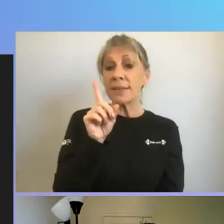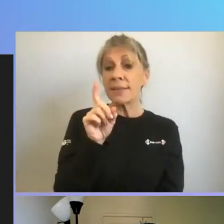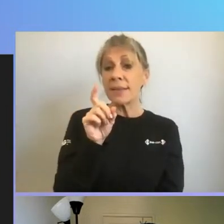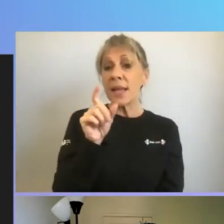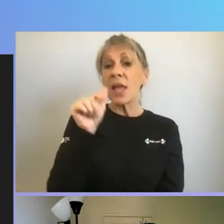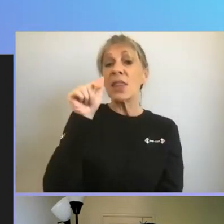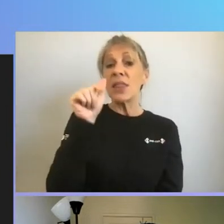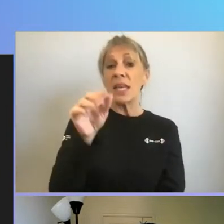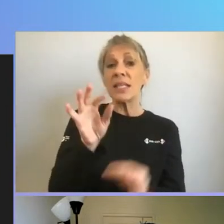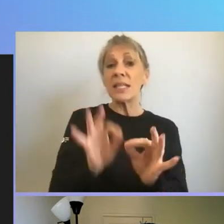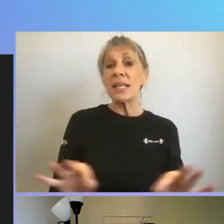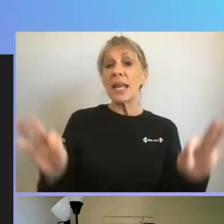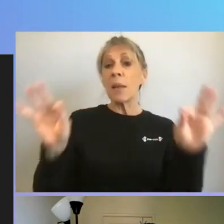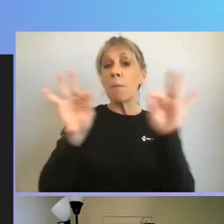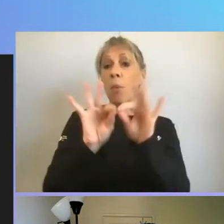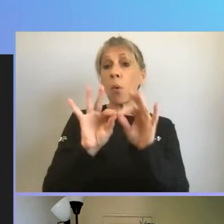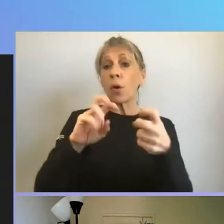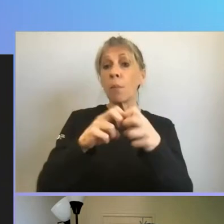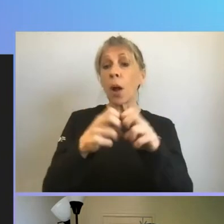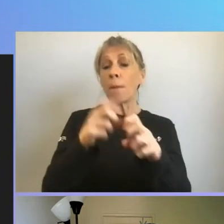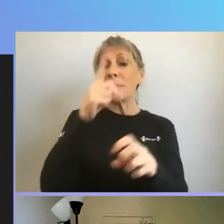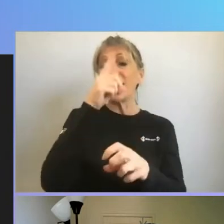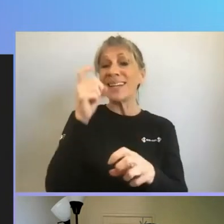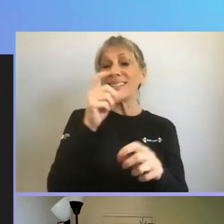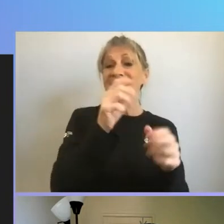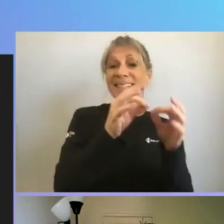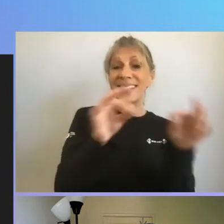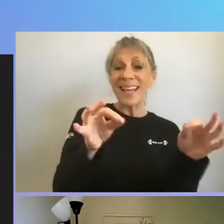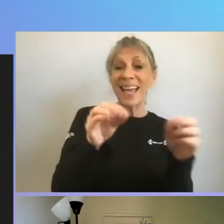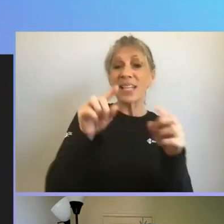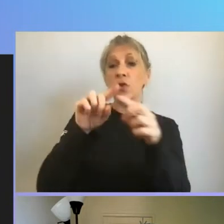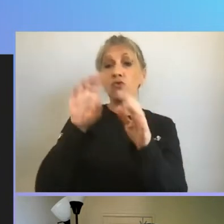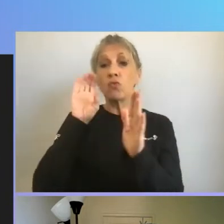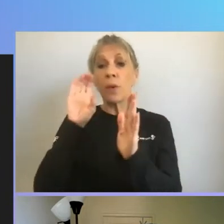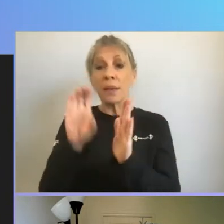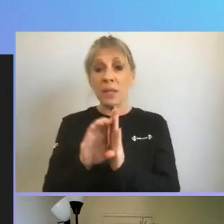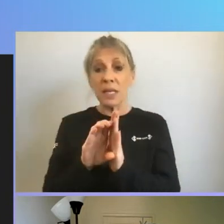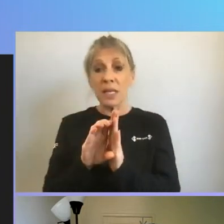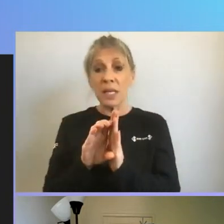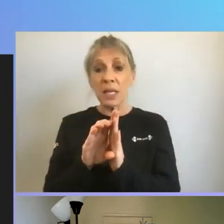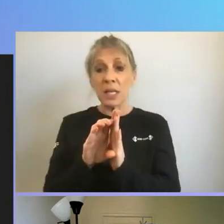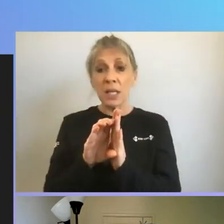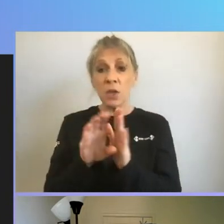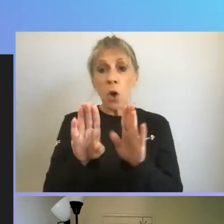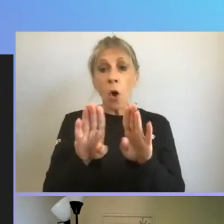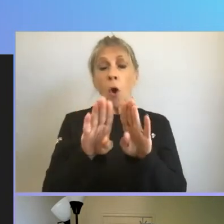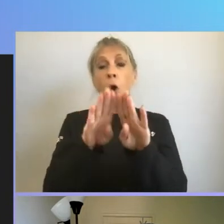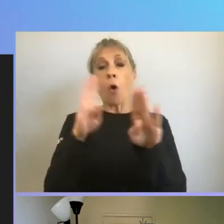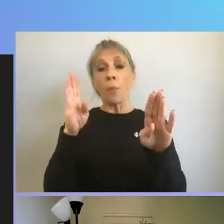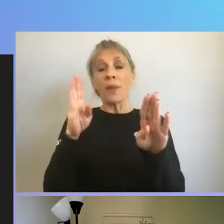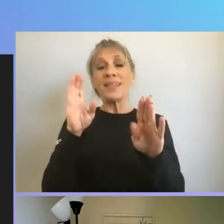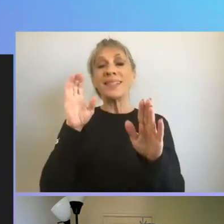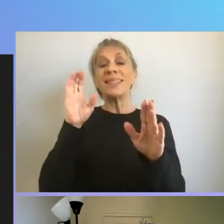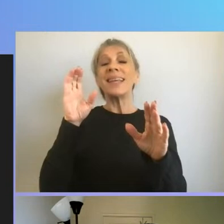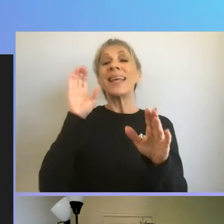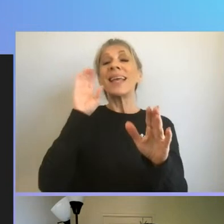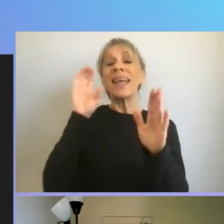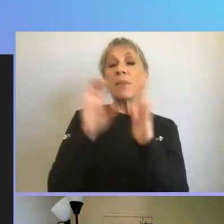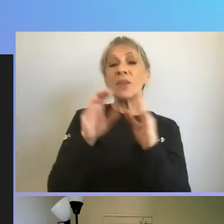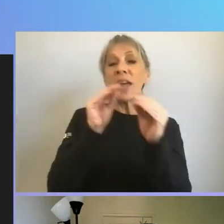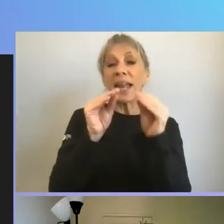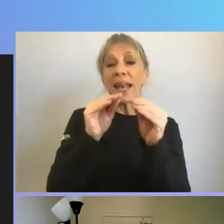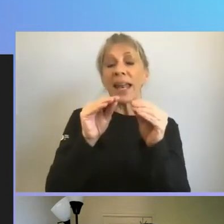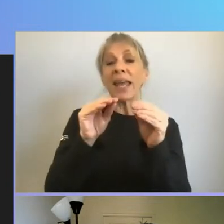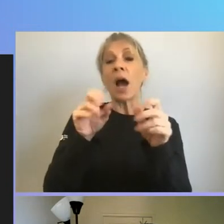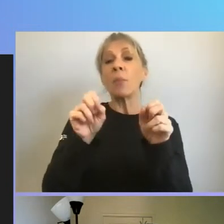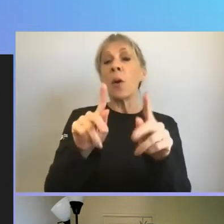problem because text to image opens image editing opportunities for many users, but blind and